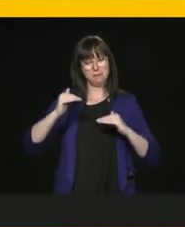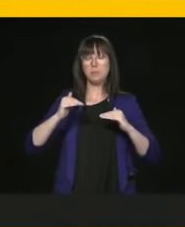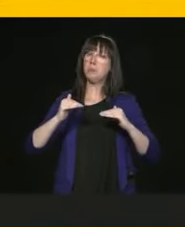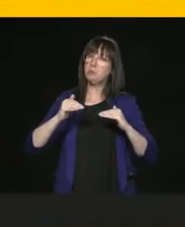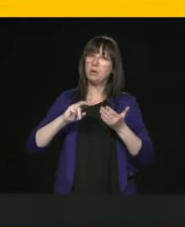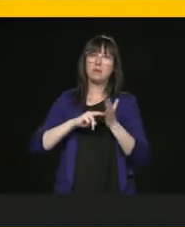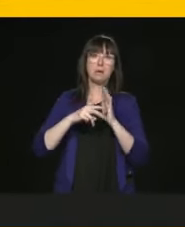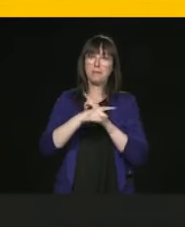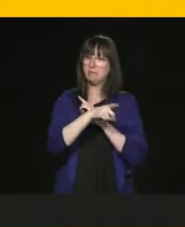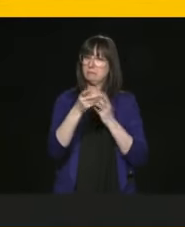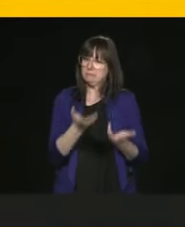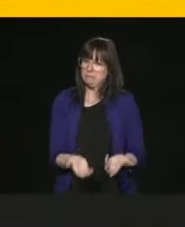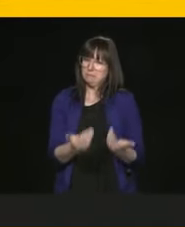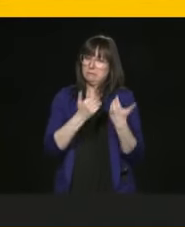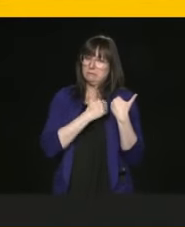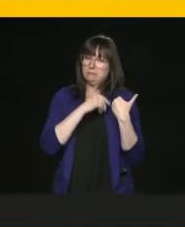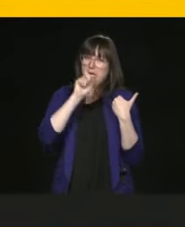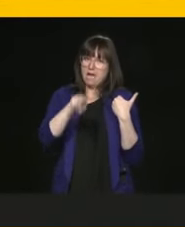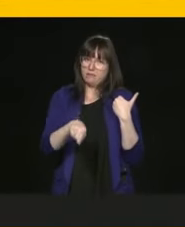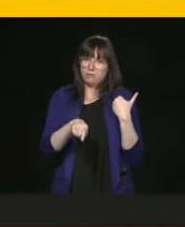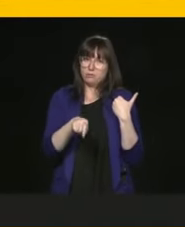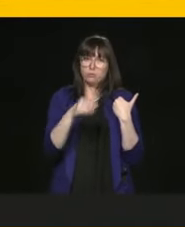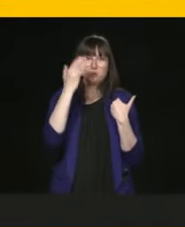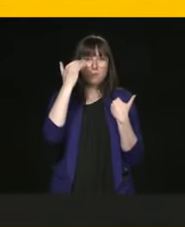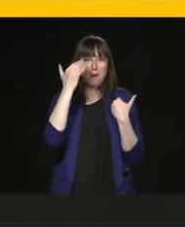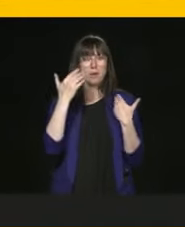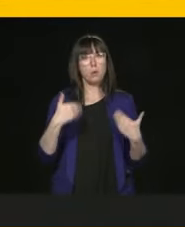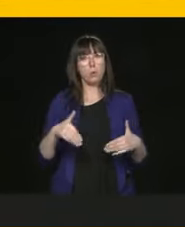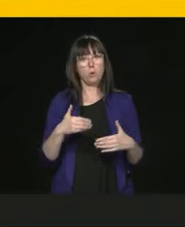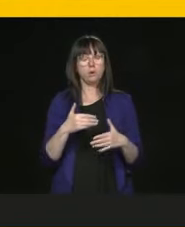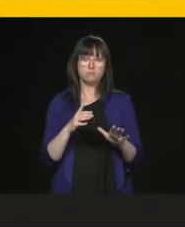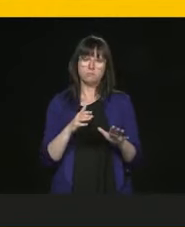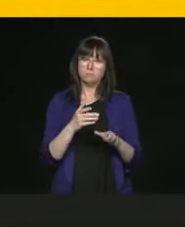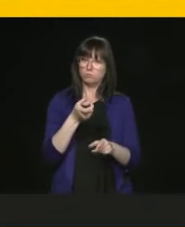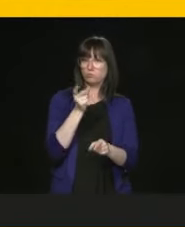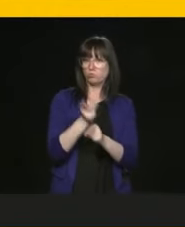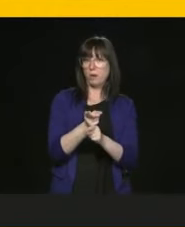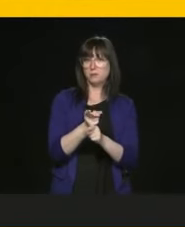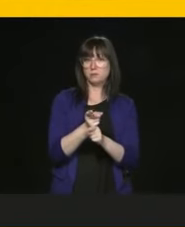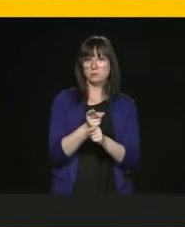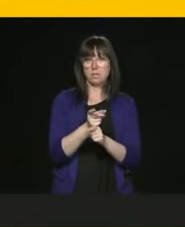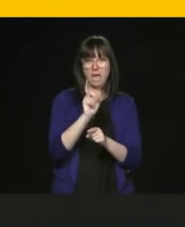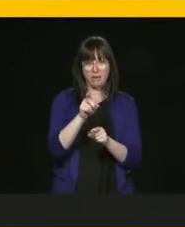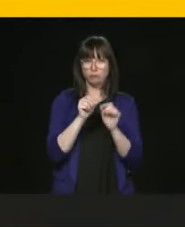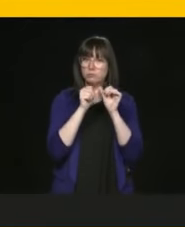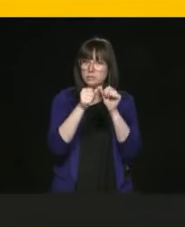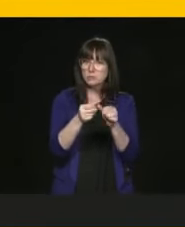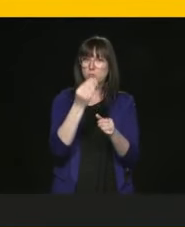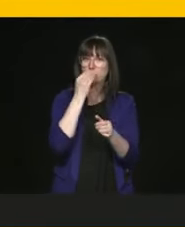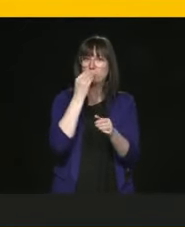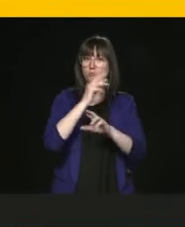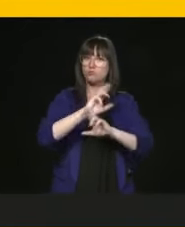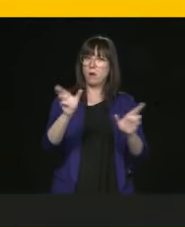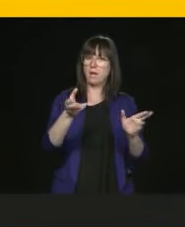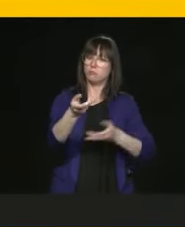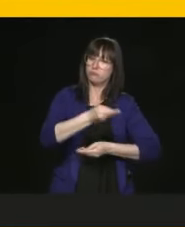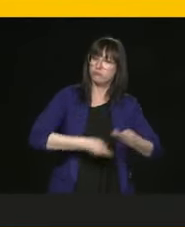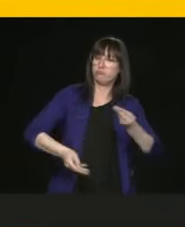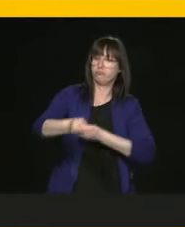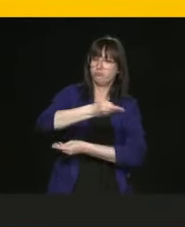up very carefully, because we need to make sure that, yes, we are continuing the flow of great Canadian